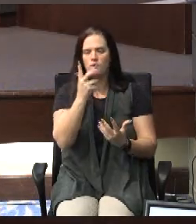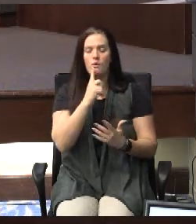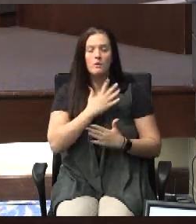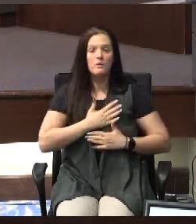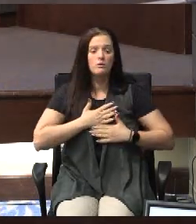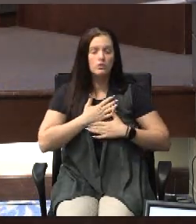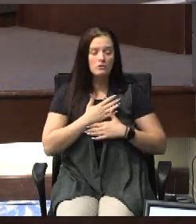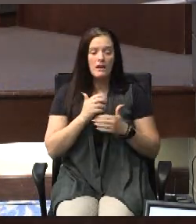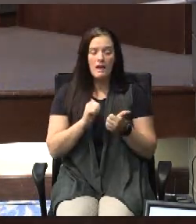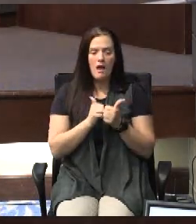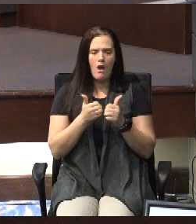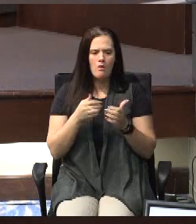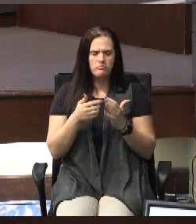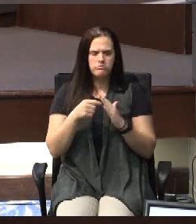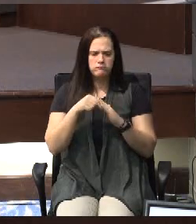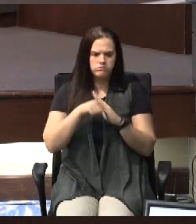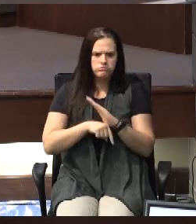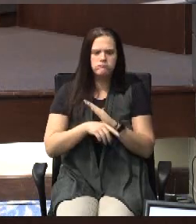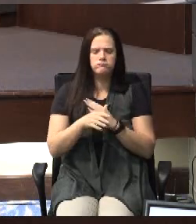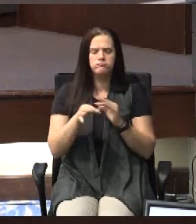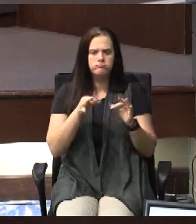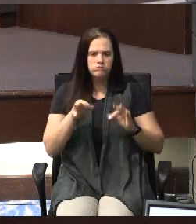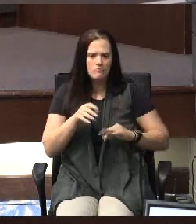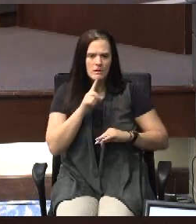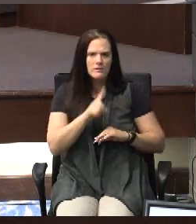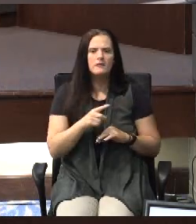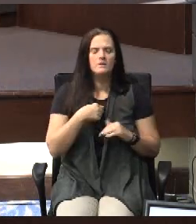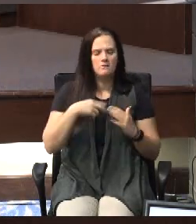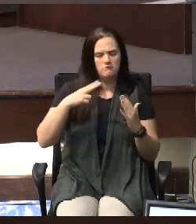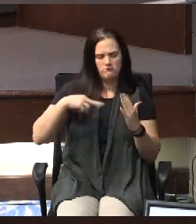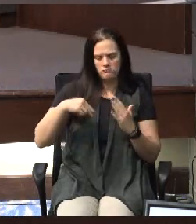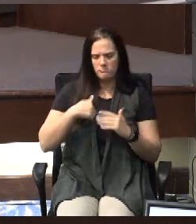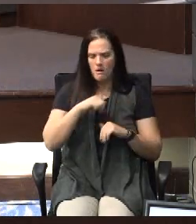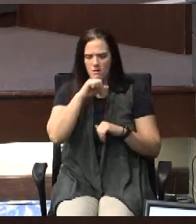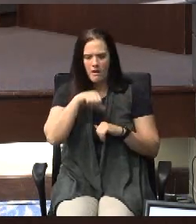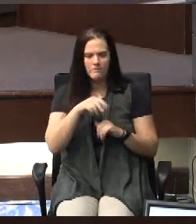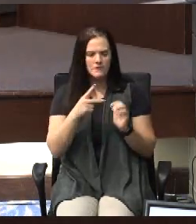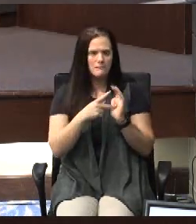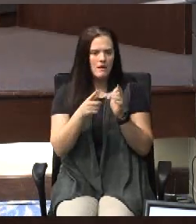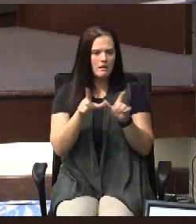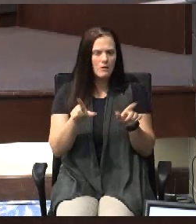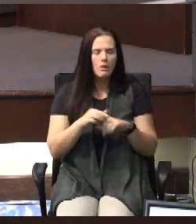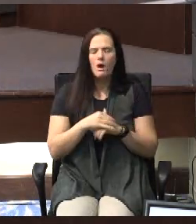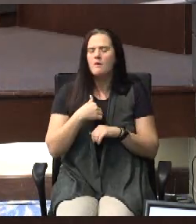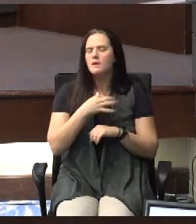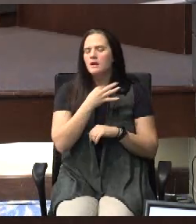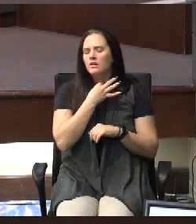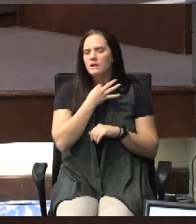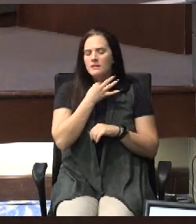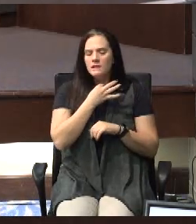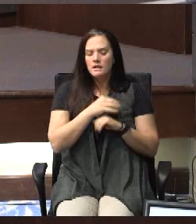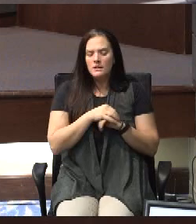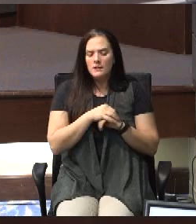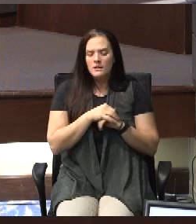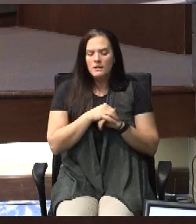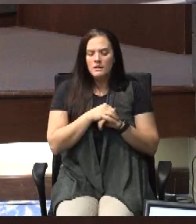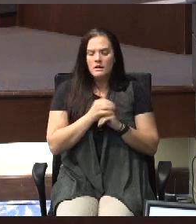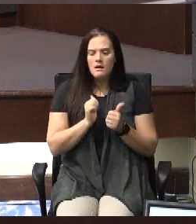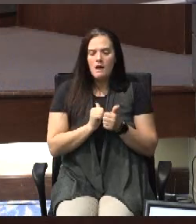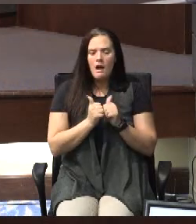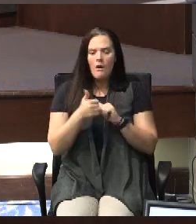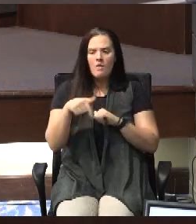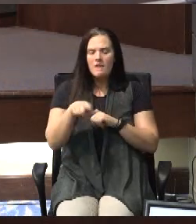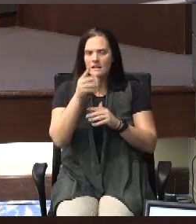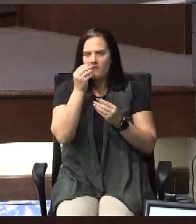appreciate how thorough it is. I feel like I'm learning something in reading it. I love that it's bilingual. I'm curious how